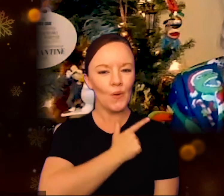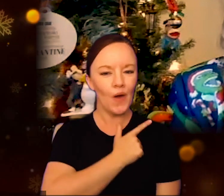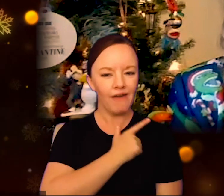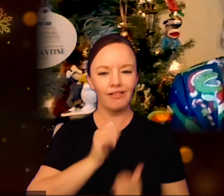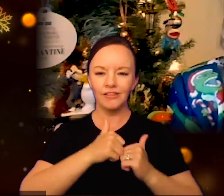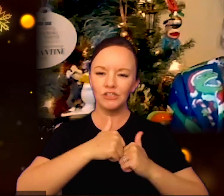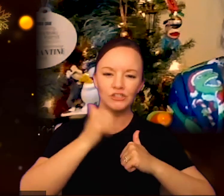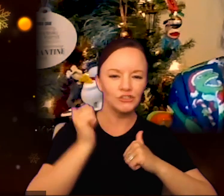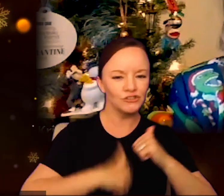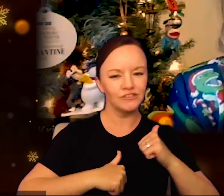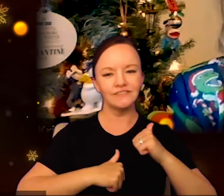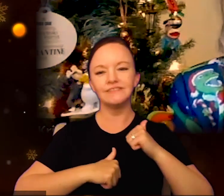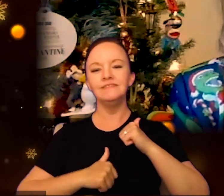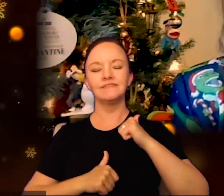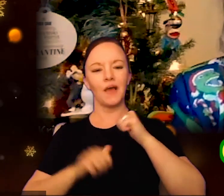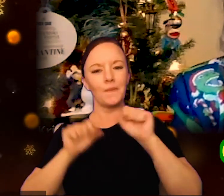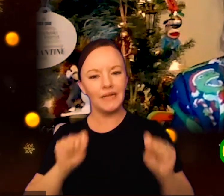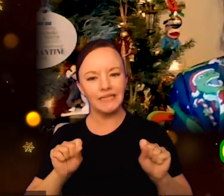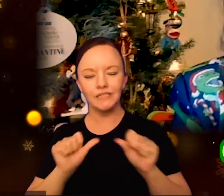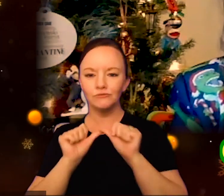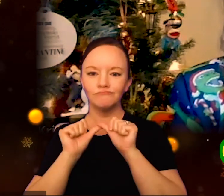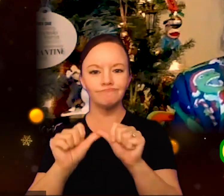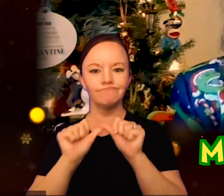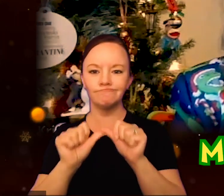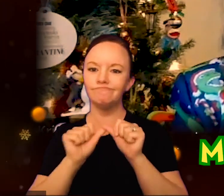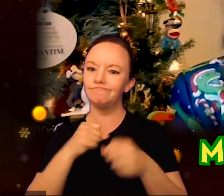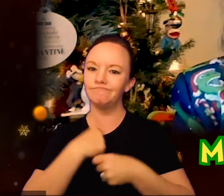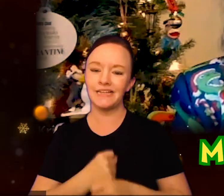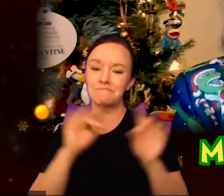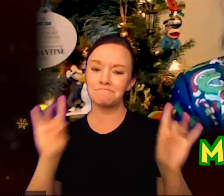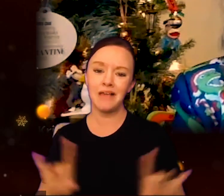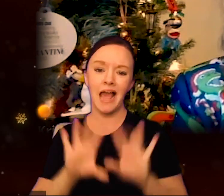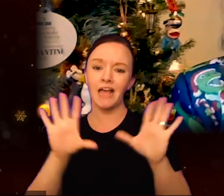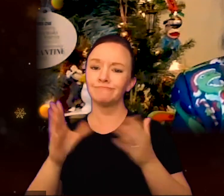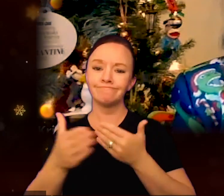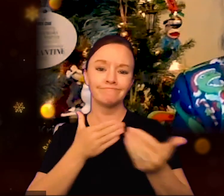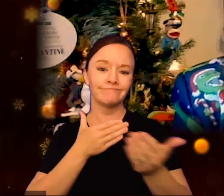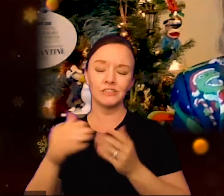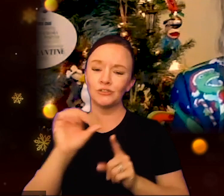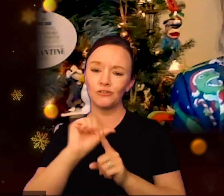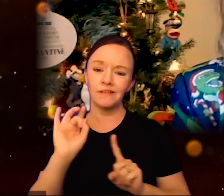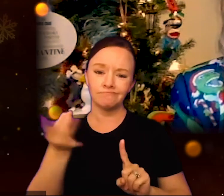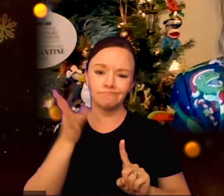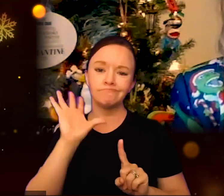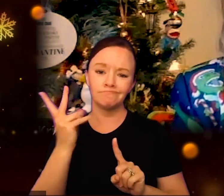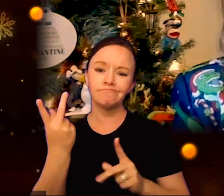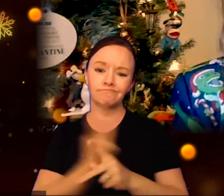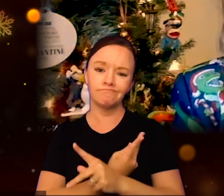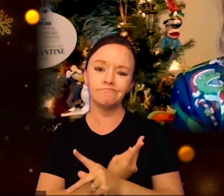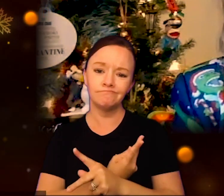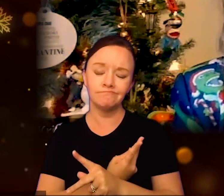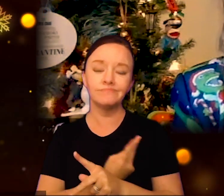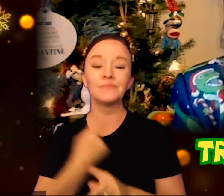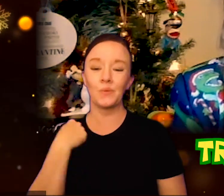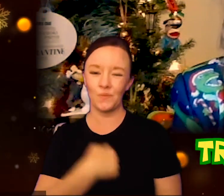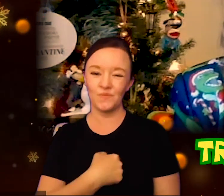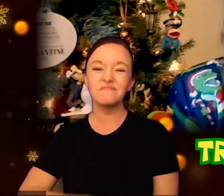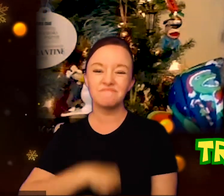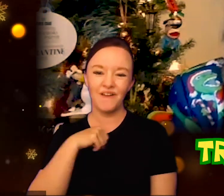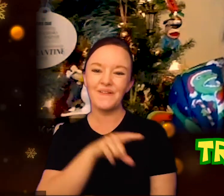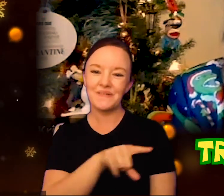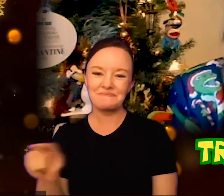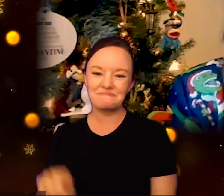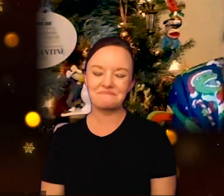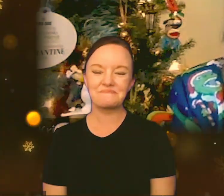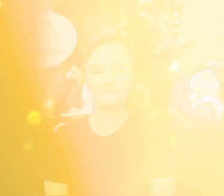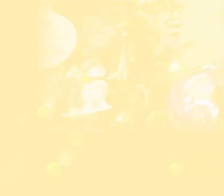loyalty, grit, and ability to continue to create magic under the most difficult of circumstances truly